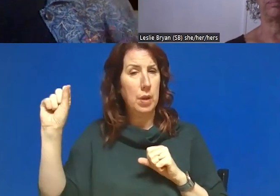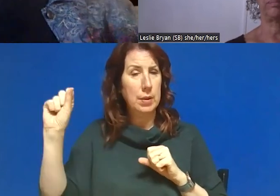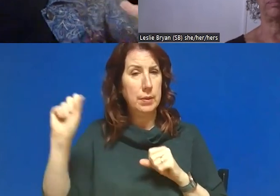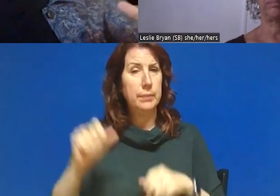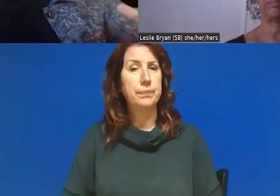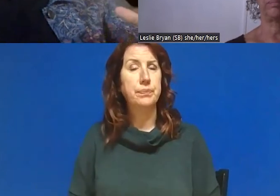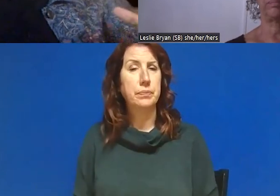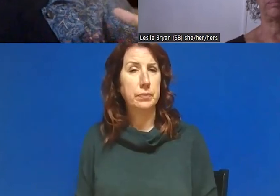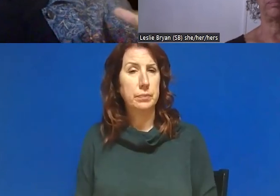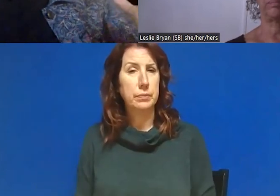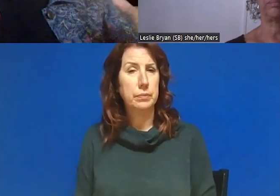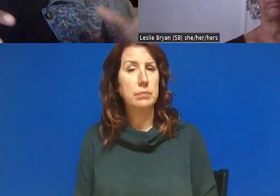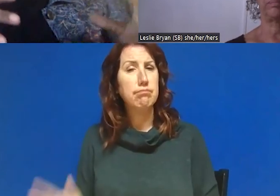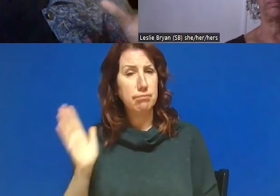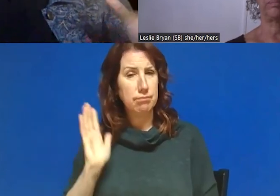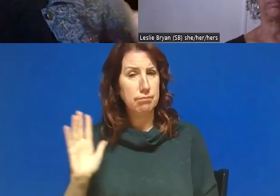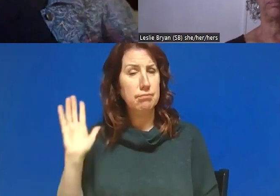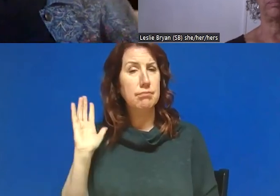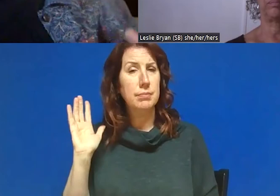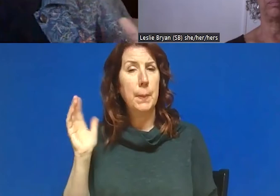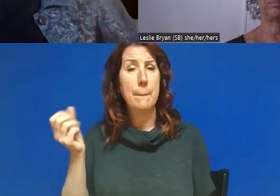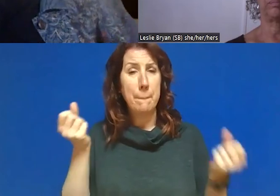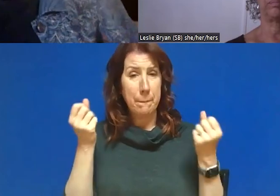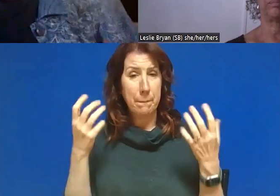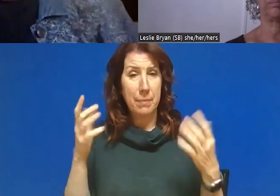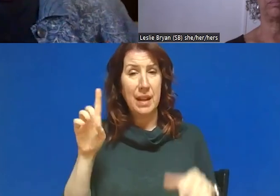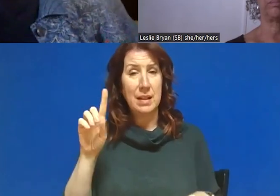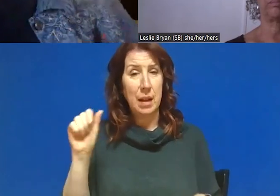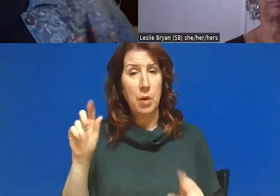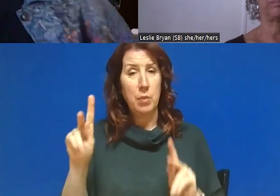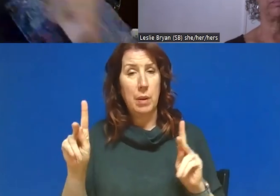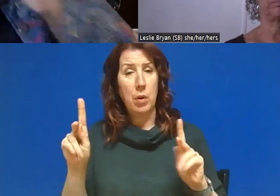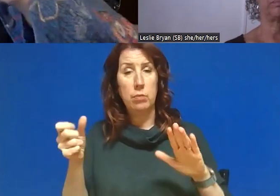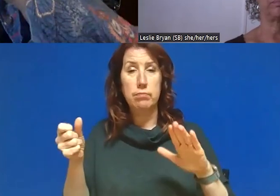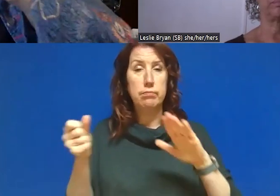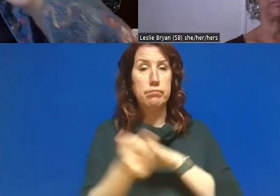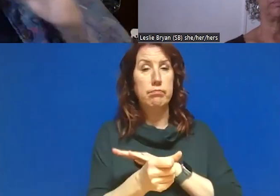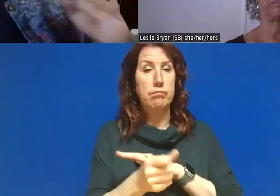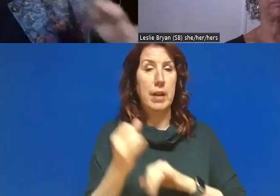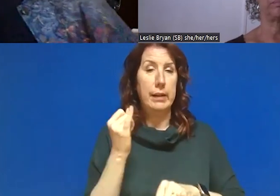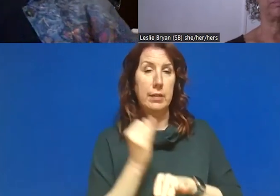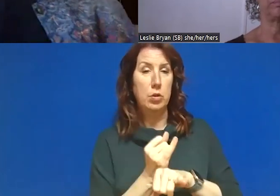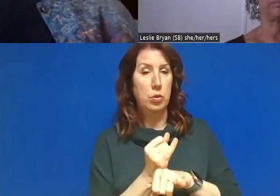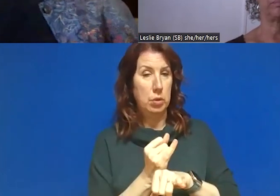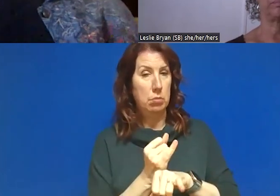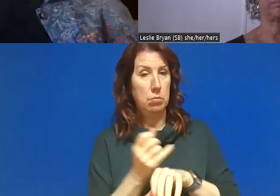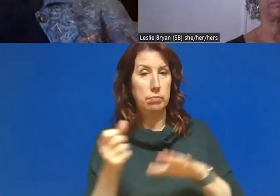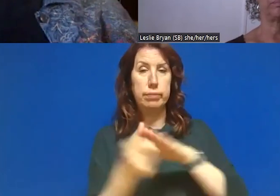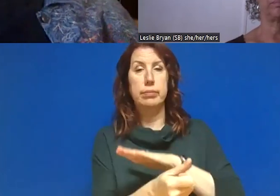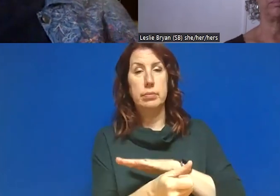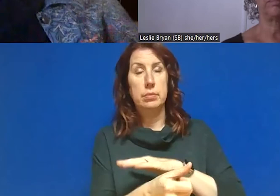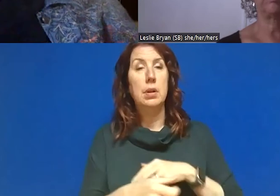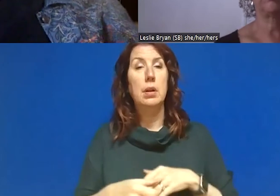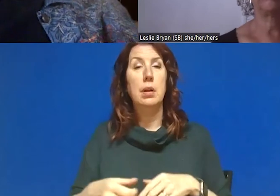But back in that day, there's a large number of disabled people that were institutionalized, right? And